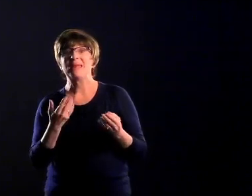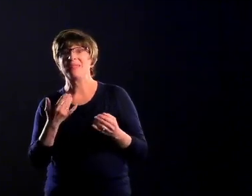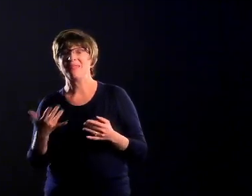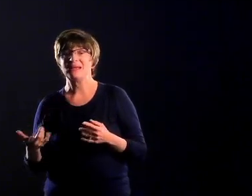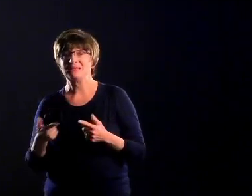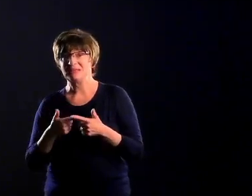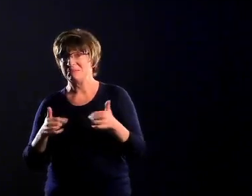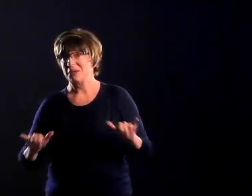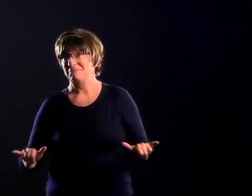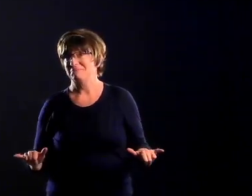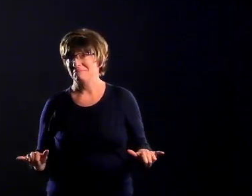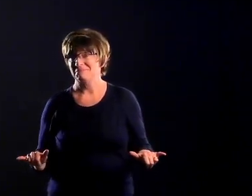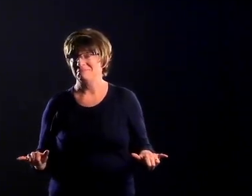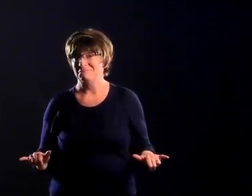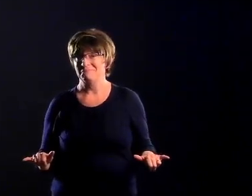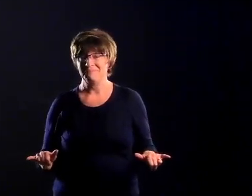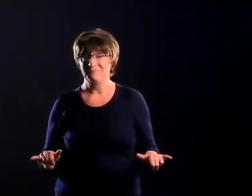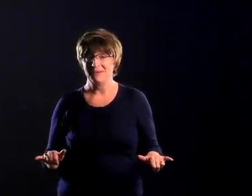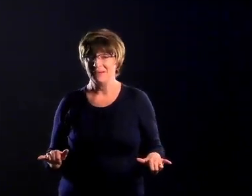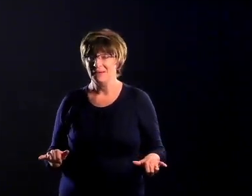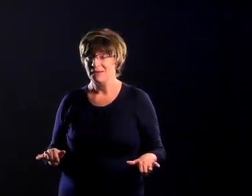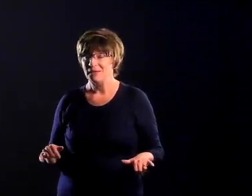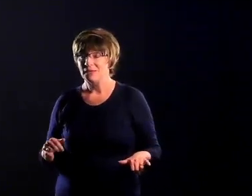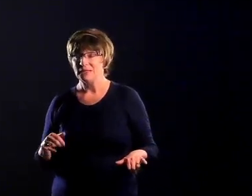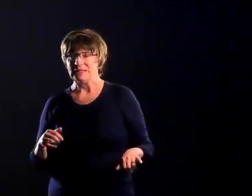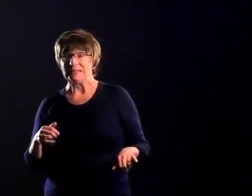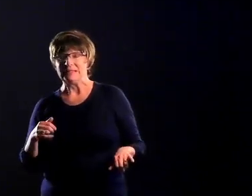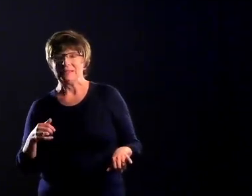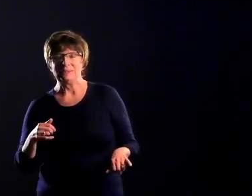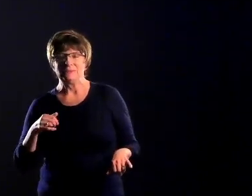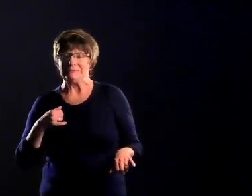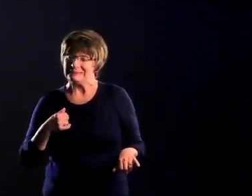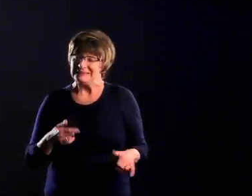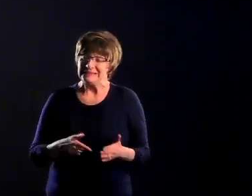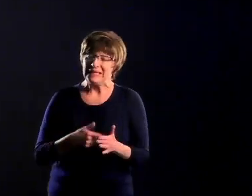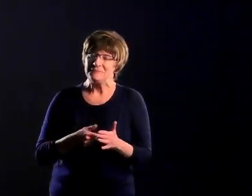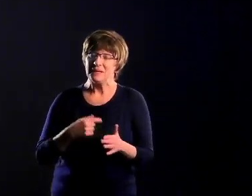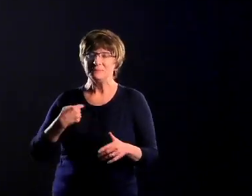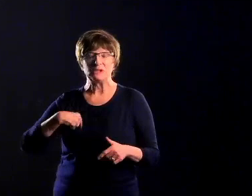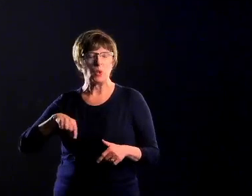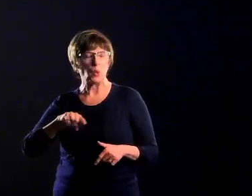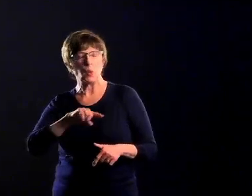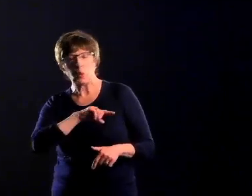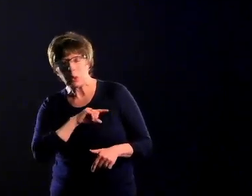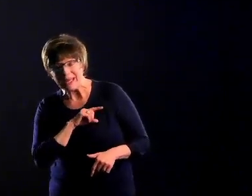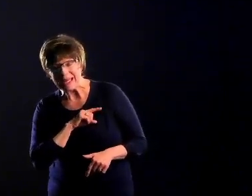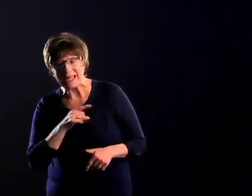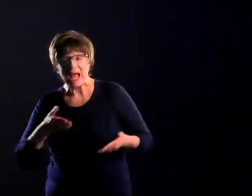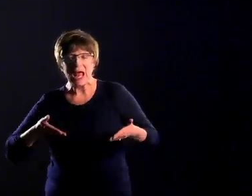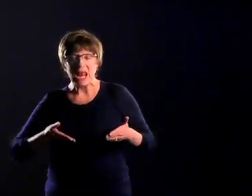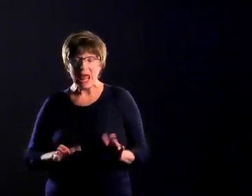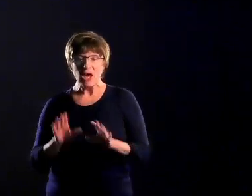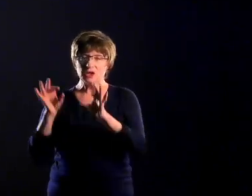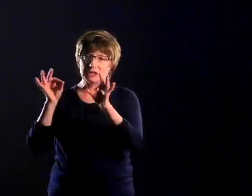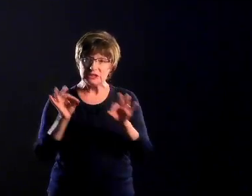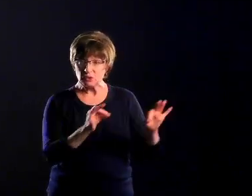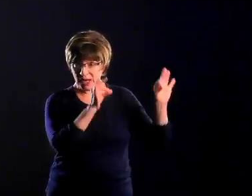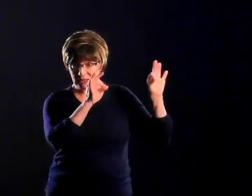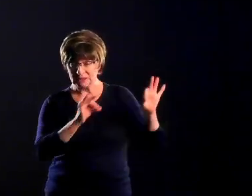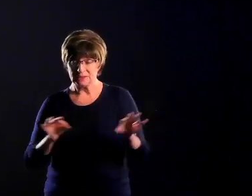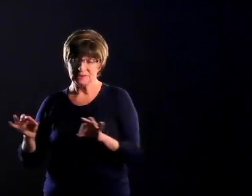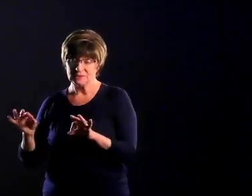we're not careful, we allow some other distractions. And don't get me wrong, I text people all the time, but there are